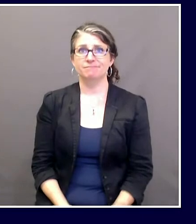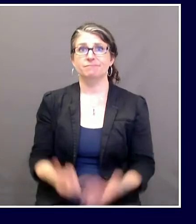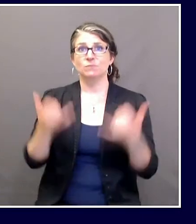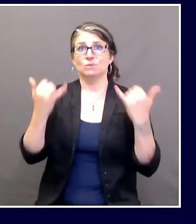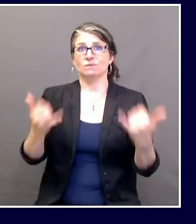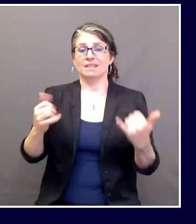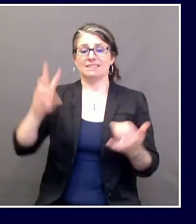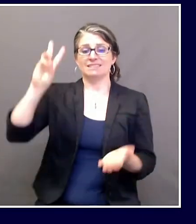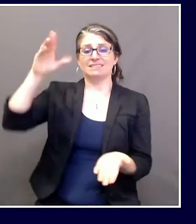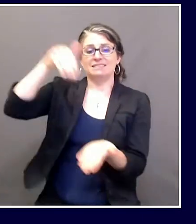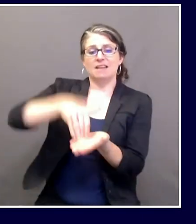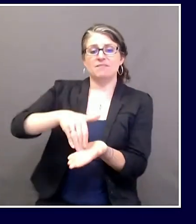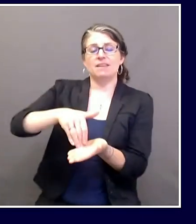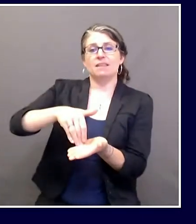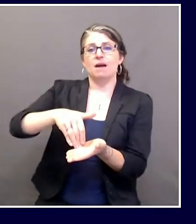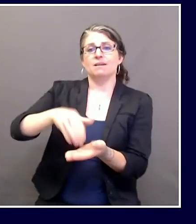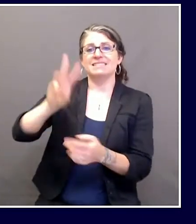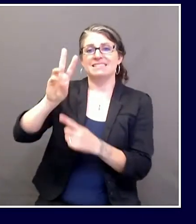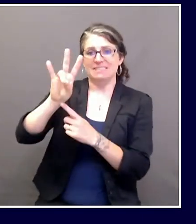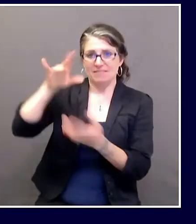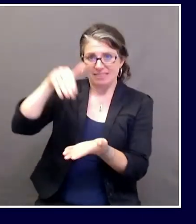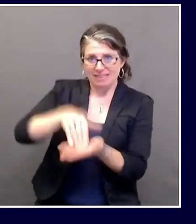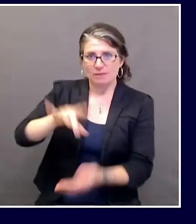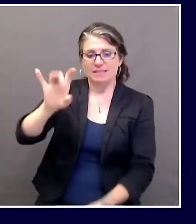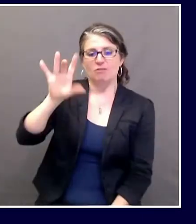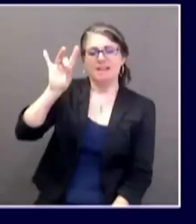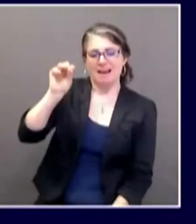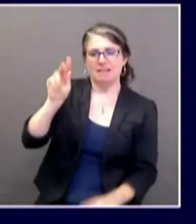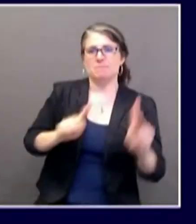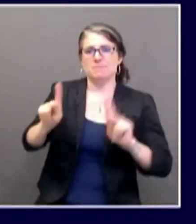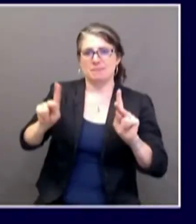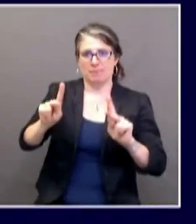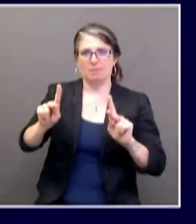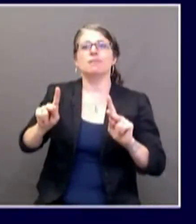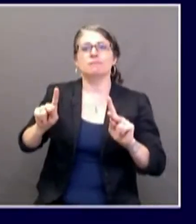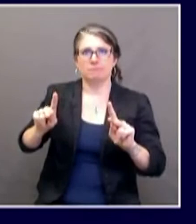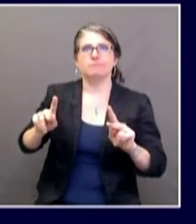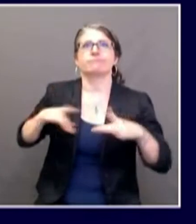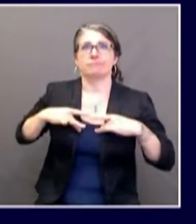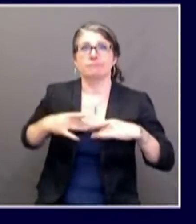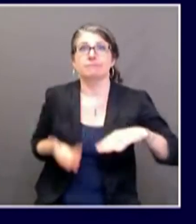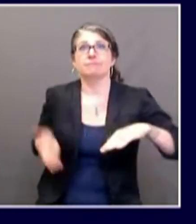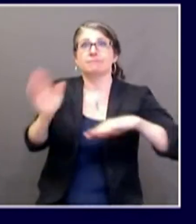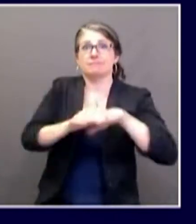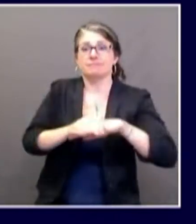67,880 cases of COVID-19, an increase of 61 cases since yesterday.